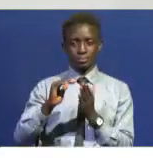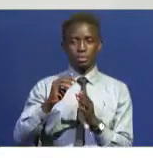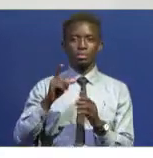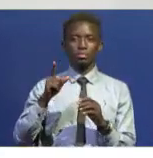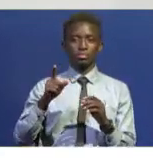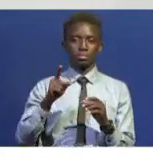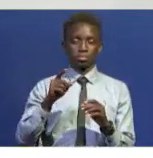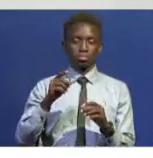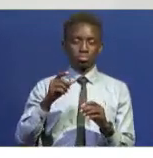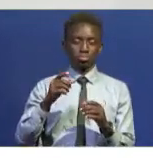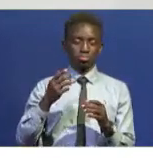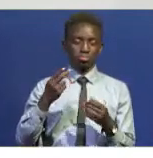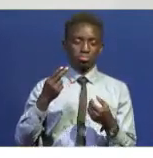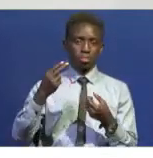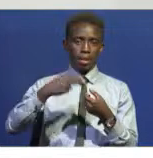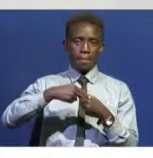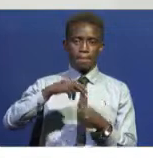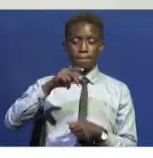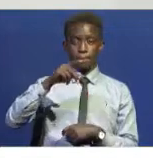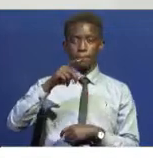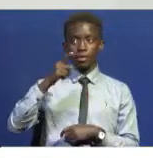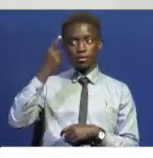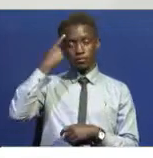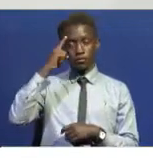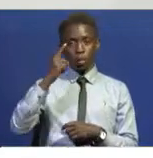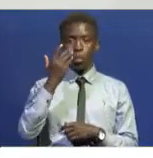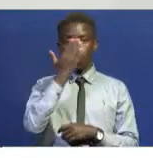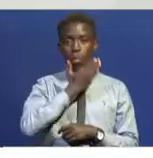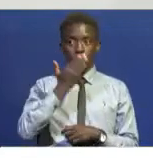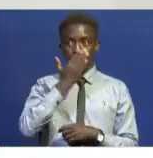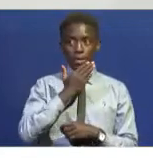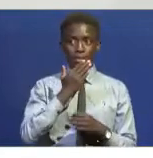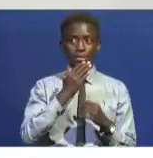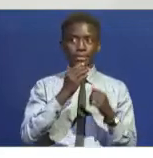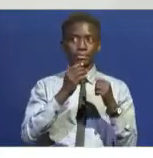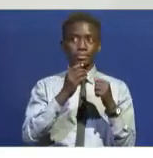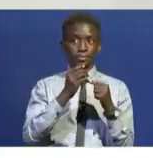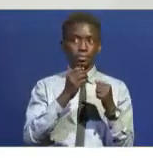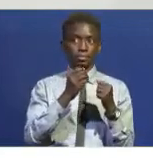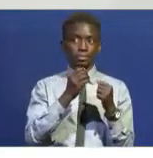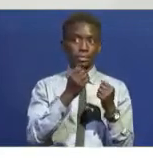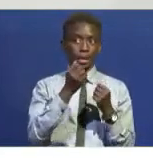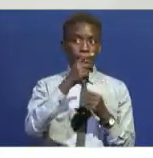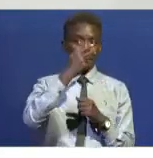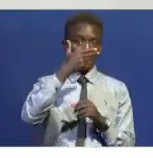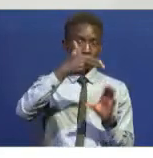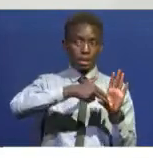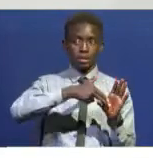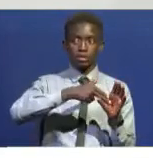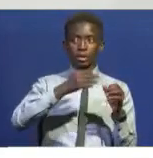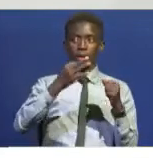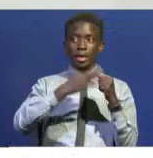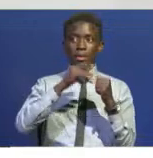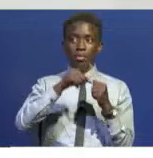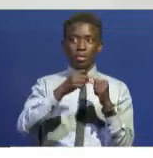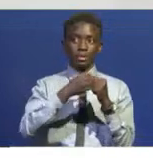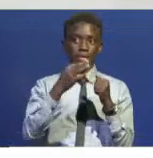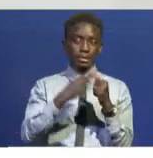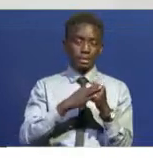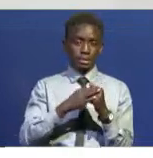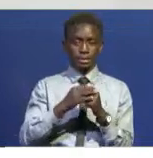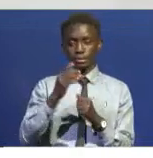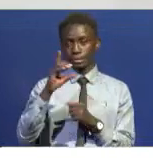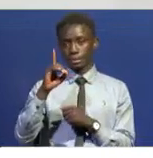price of super petrol will decrease by 8 shillings and 18 cents per litre, diesel by 3 shillings and 54 cents, and kerosene by